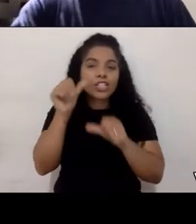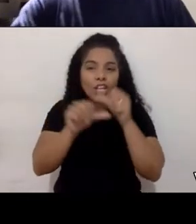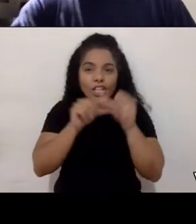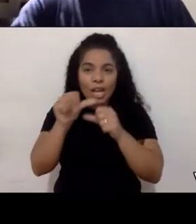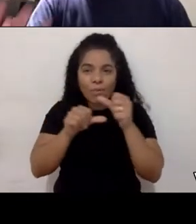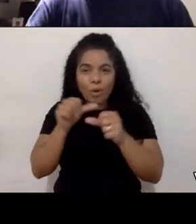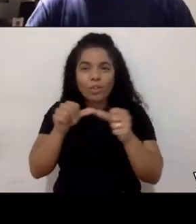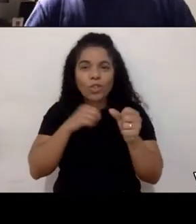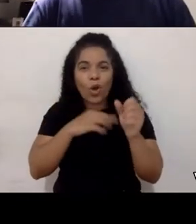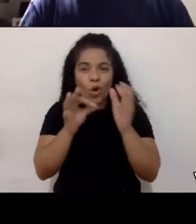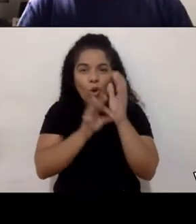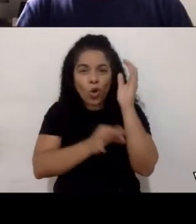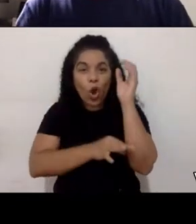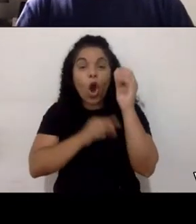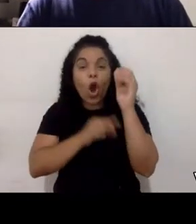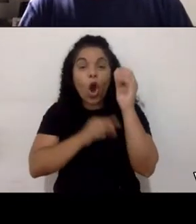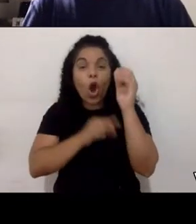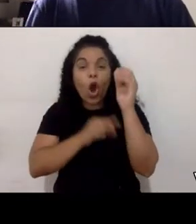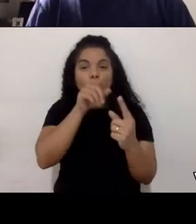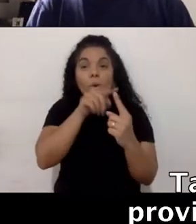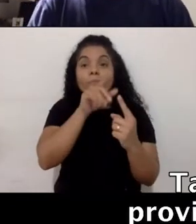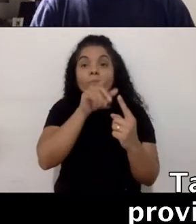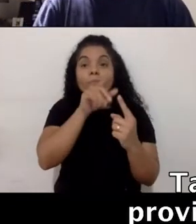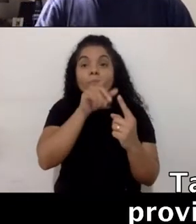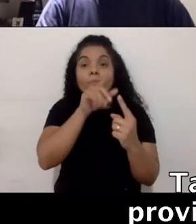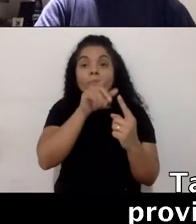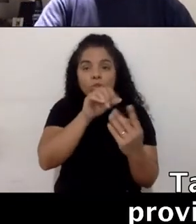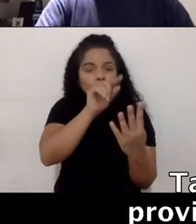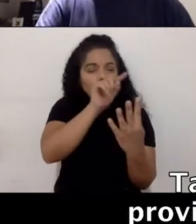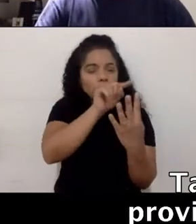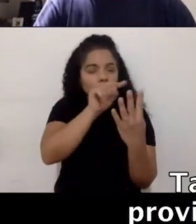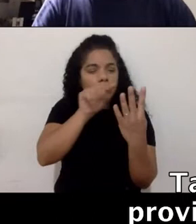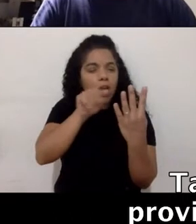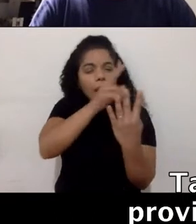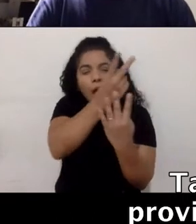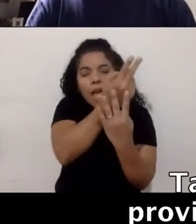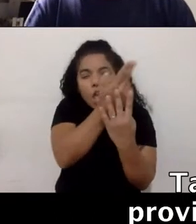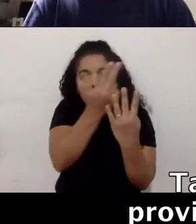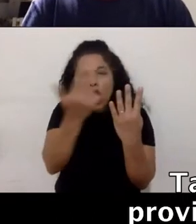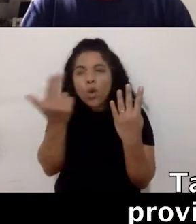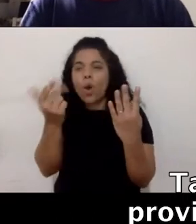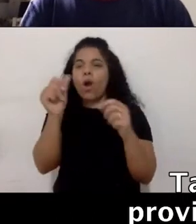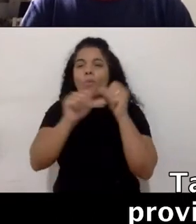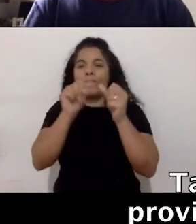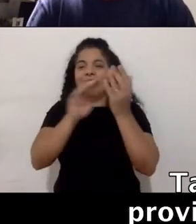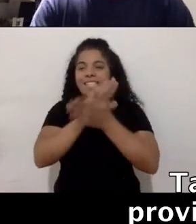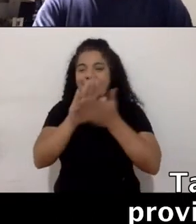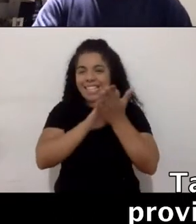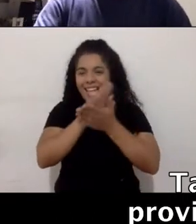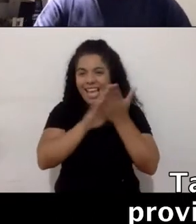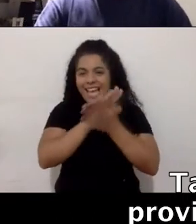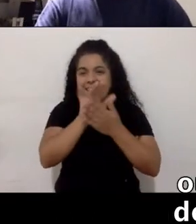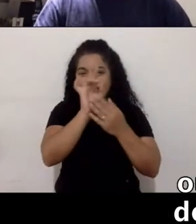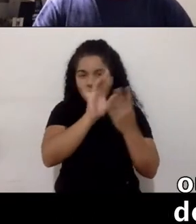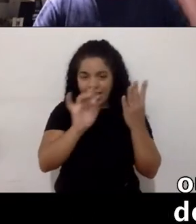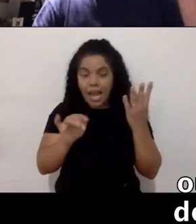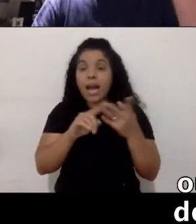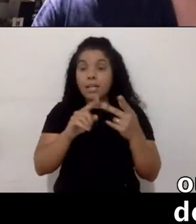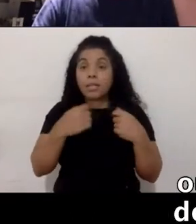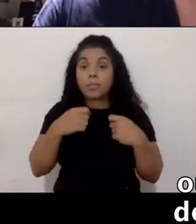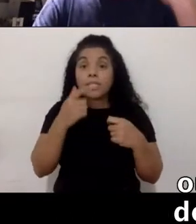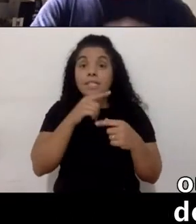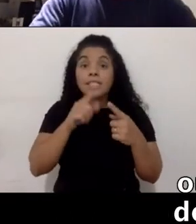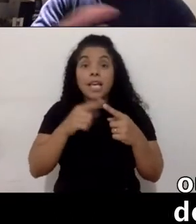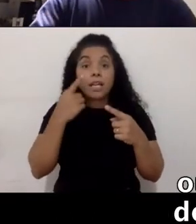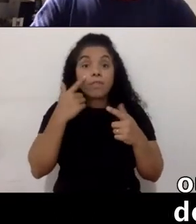where you do need to have differences between environments, so maybe the size of what you provision, the size of, say, a cluster, or the